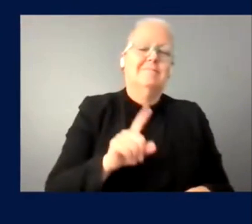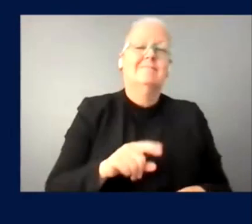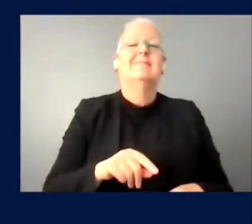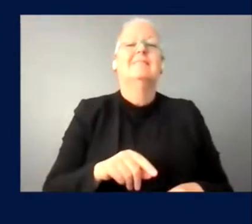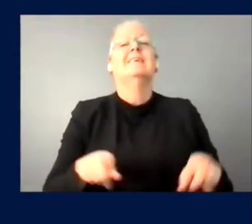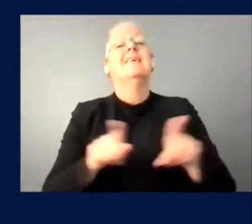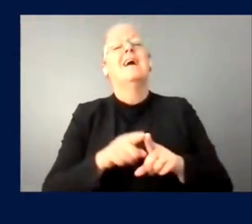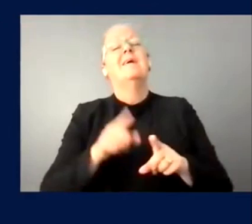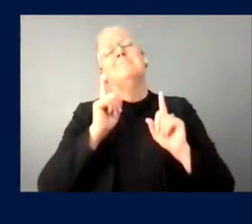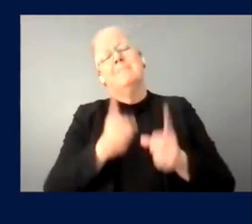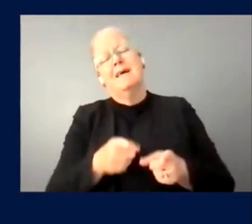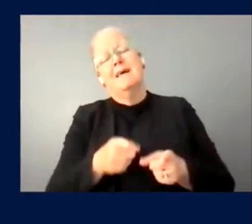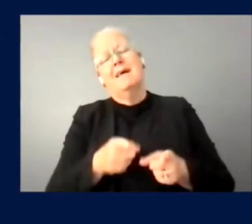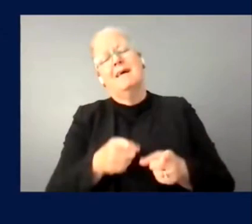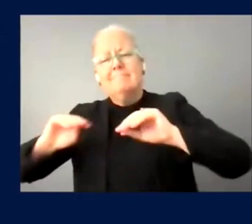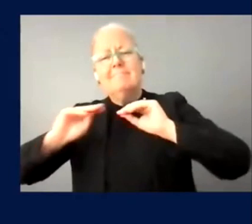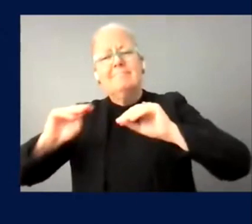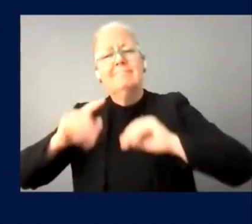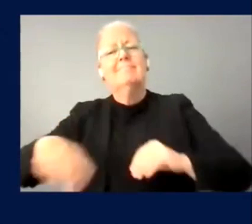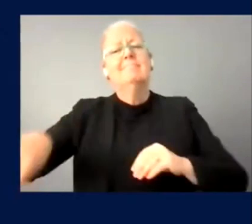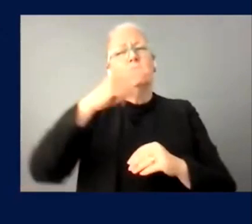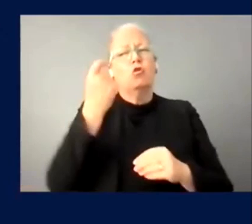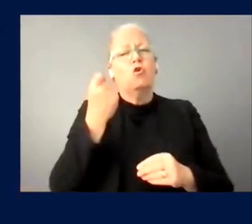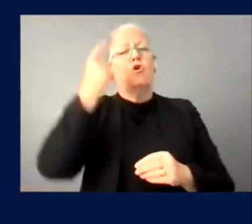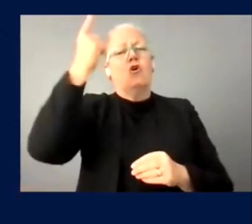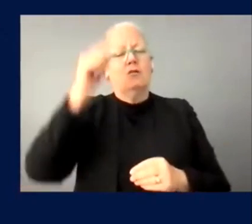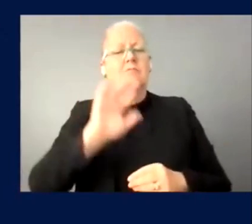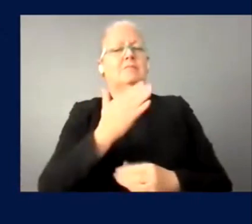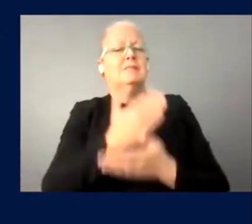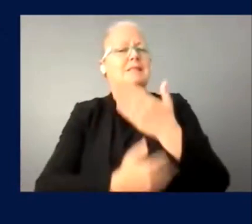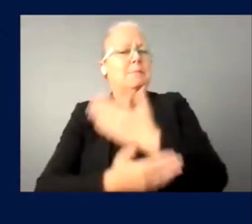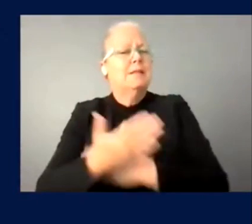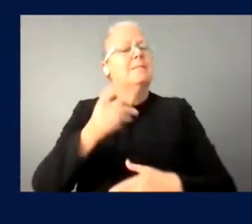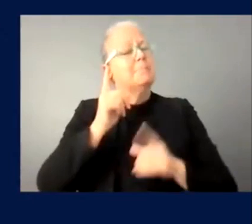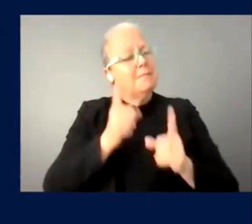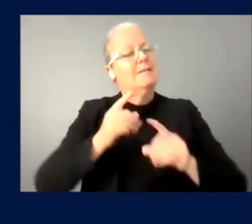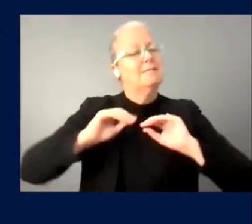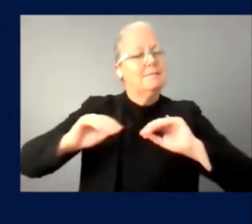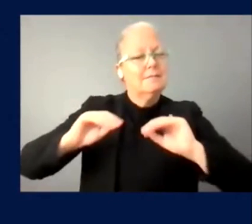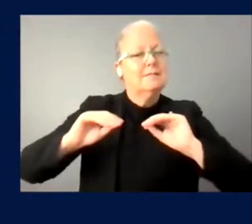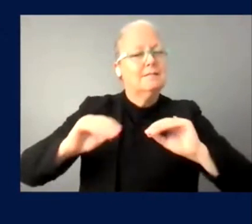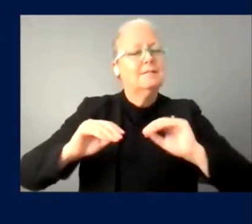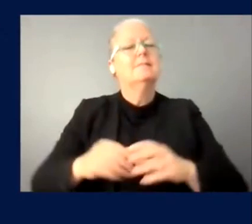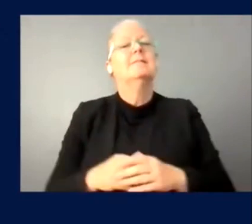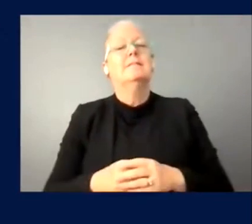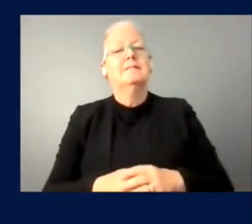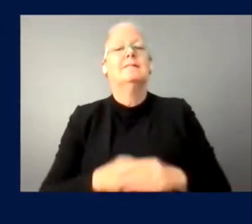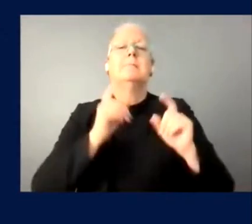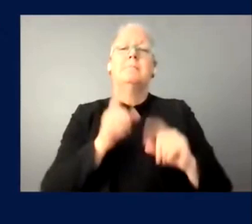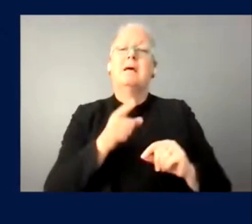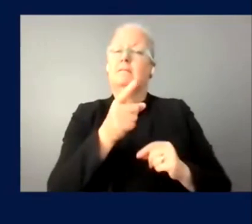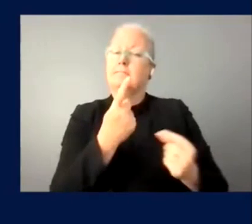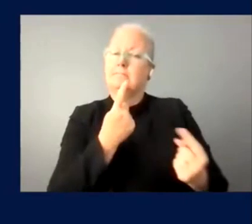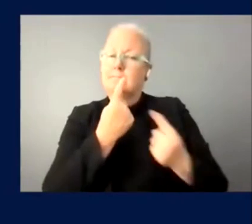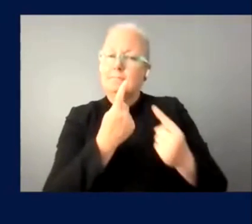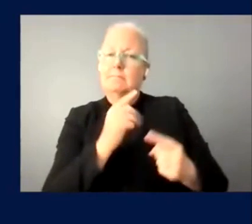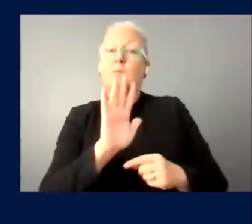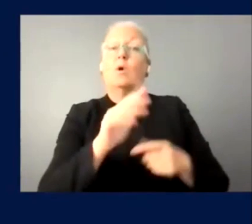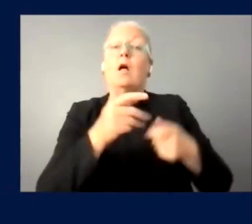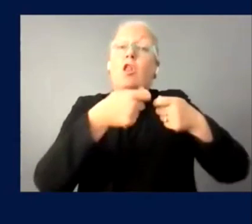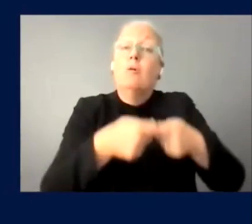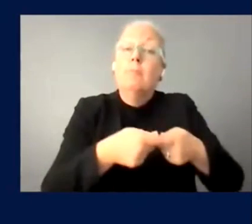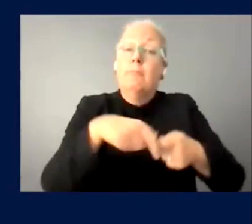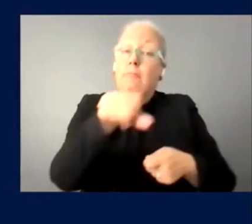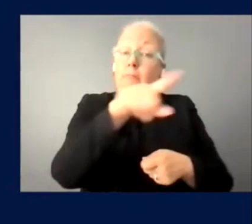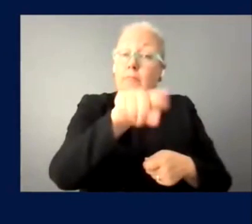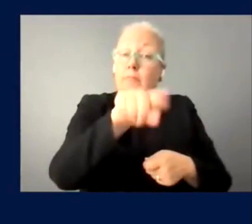and awareness. So they should only really be introduced in consultation with your club. And I really want to stress that if they are